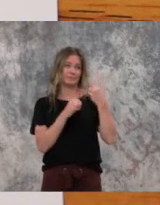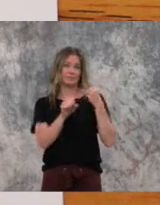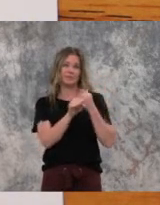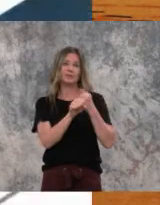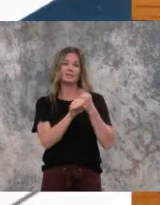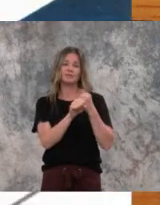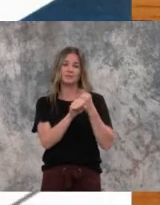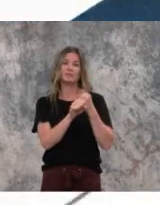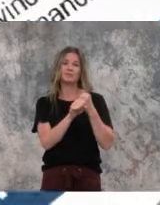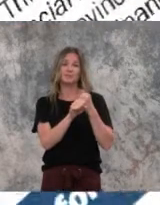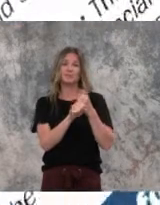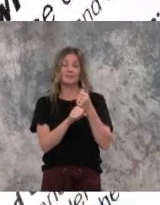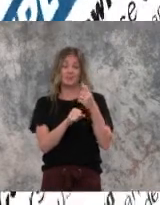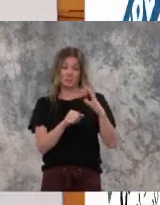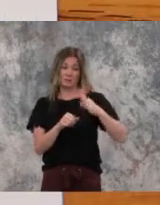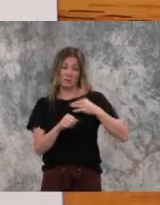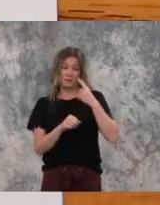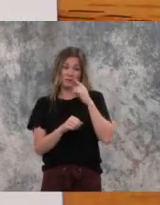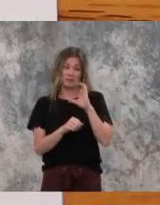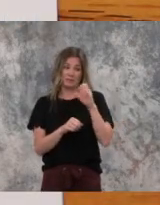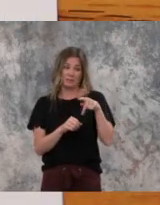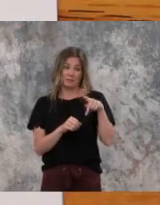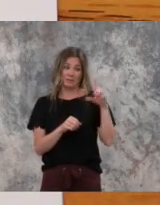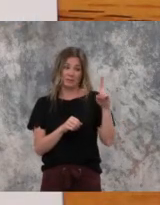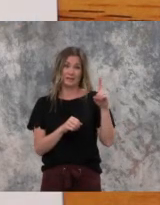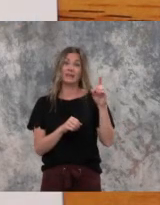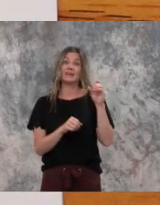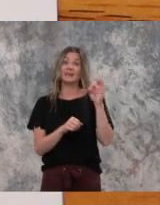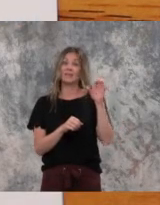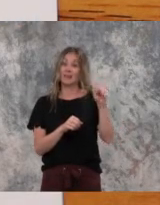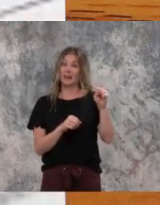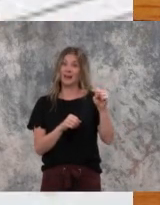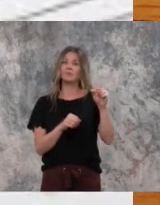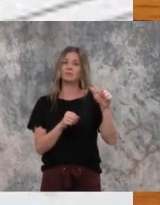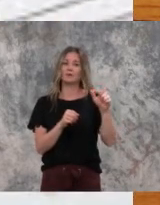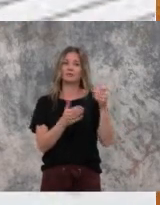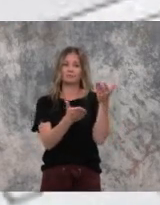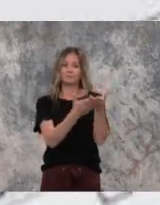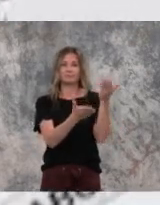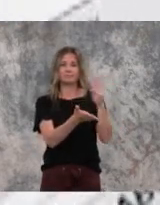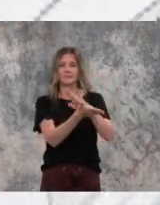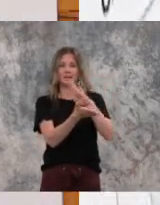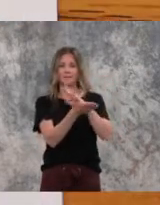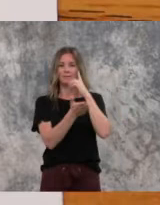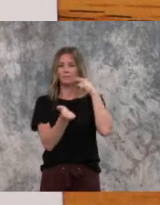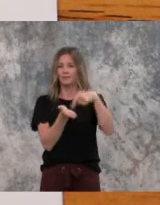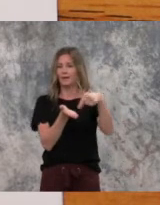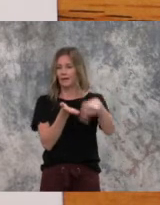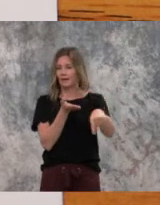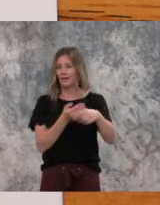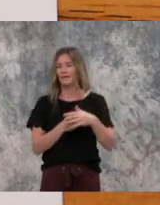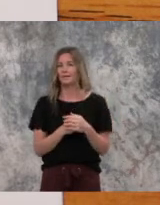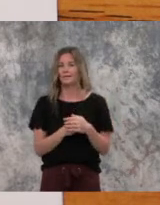last 2 years, have you applied for CPPD? If so, statements of